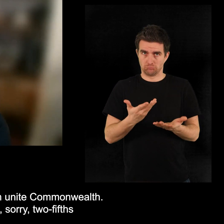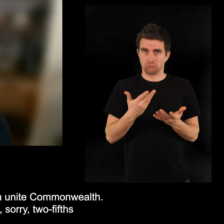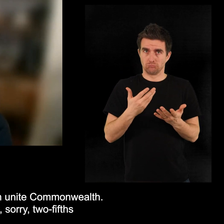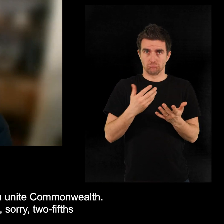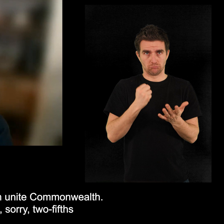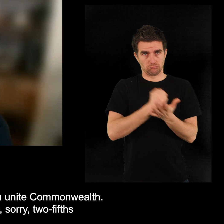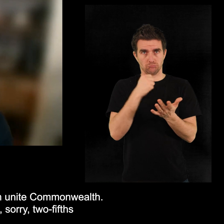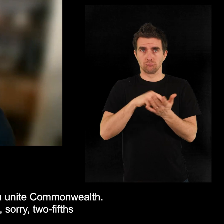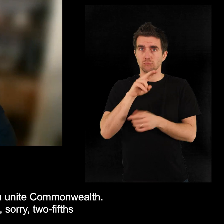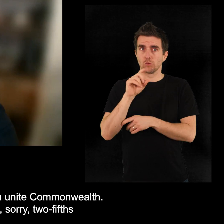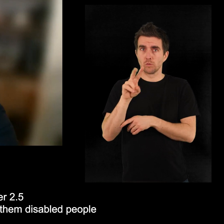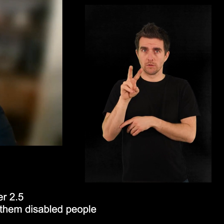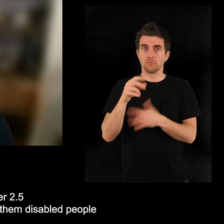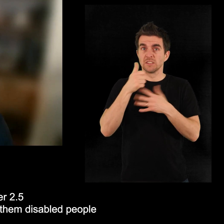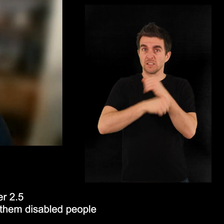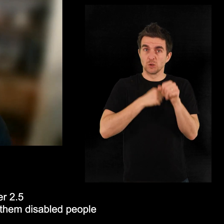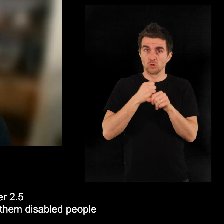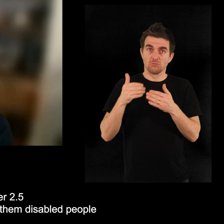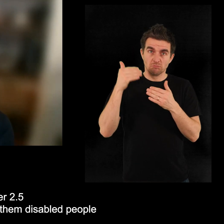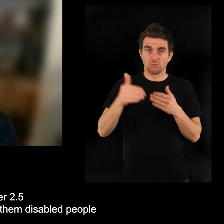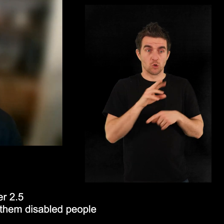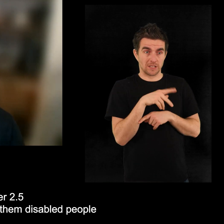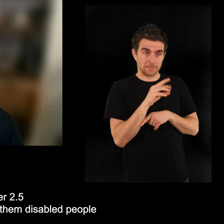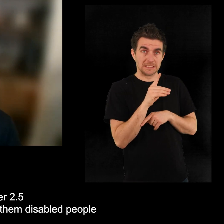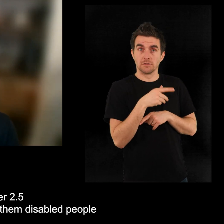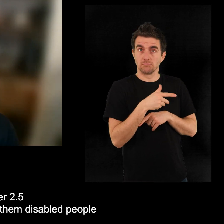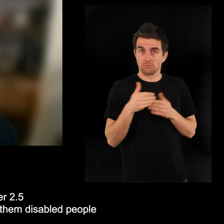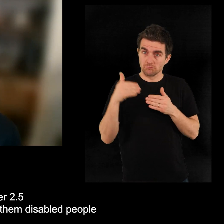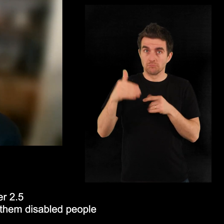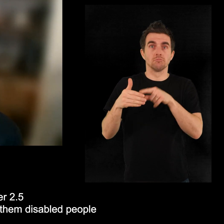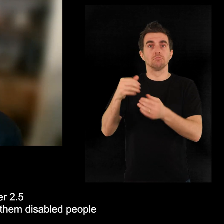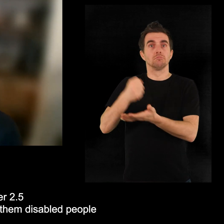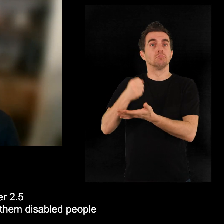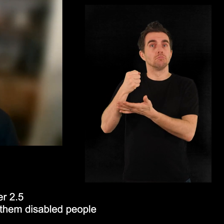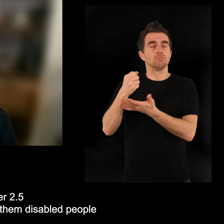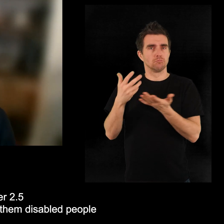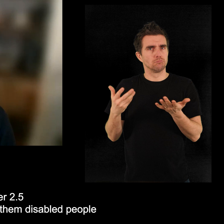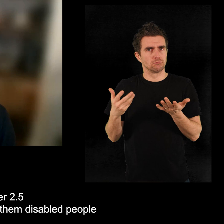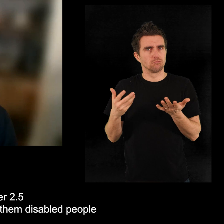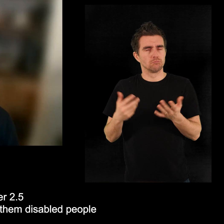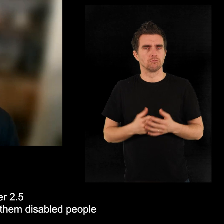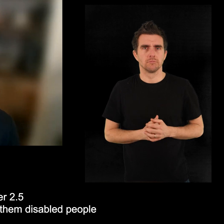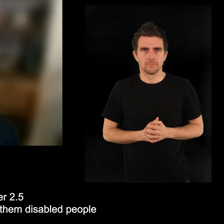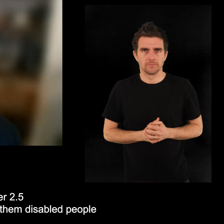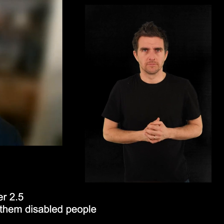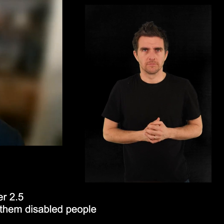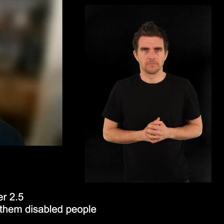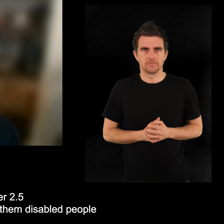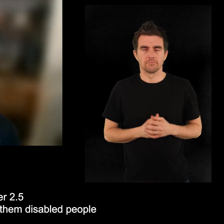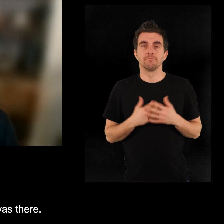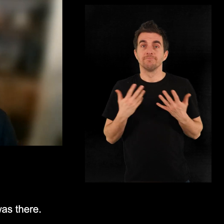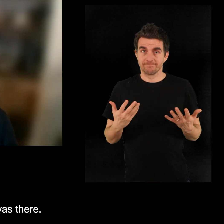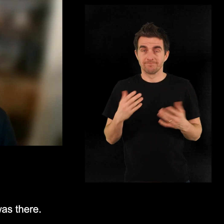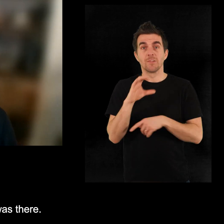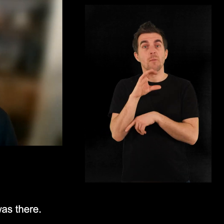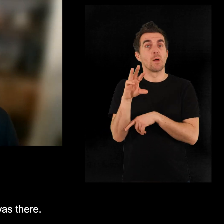2/5 of the world's population, over 2.5 billion people, 450 million